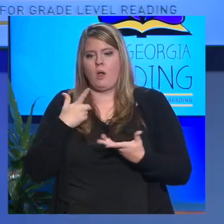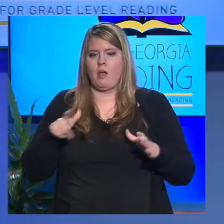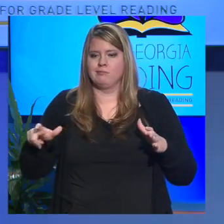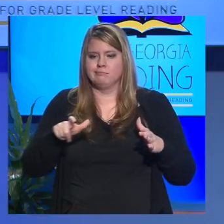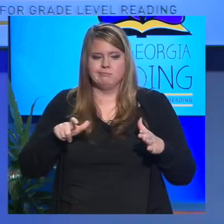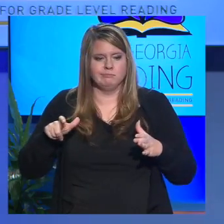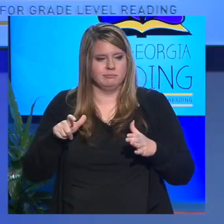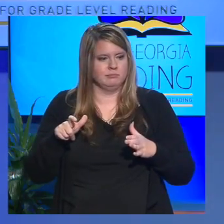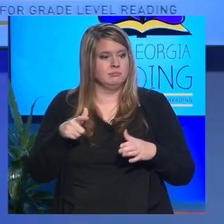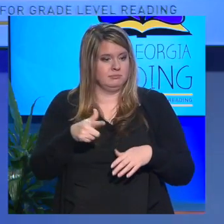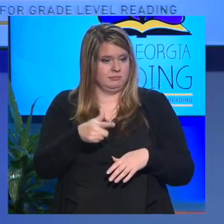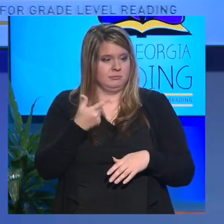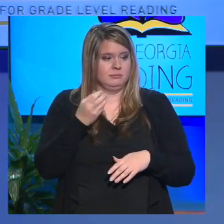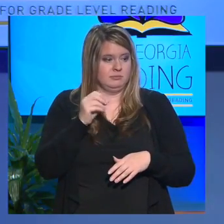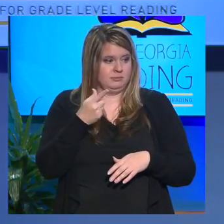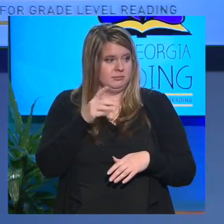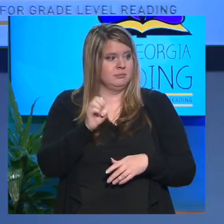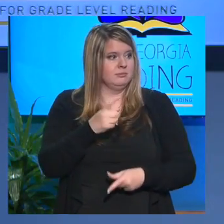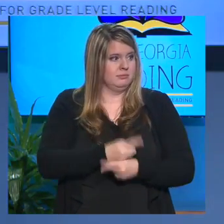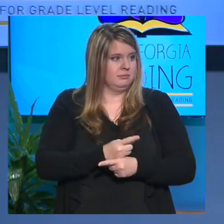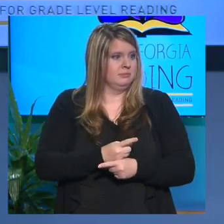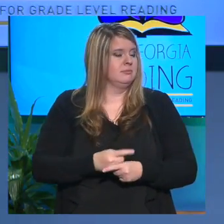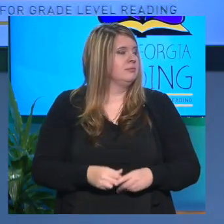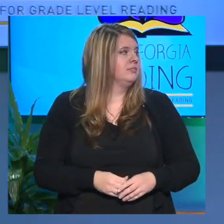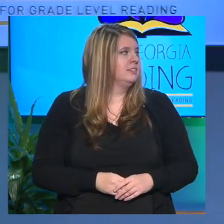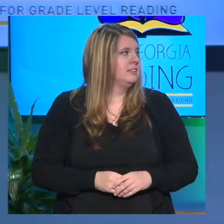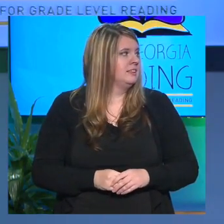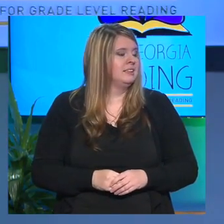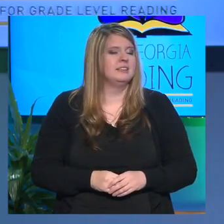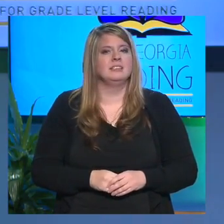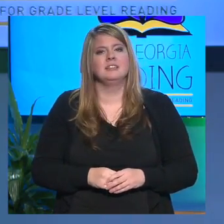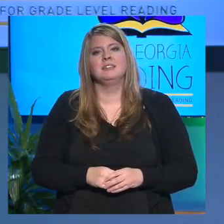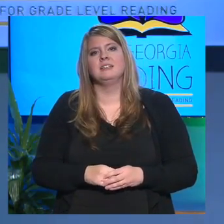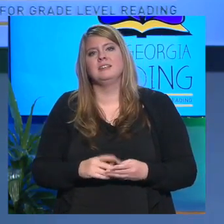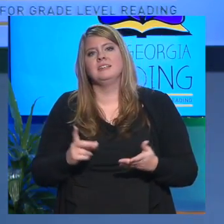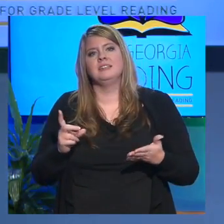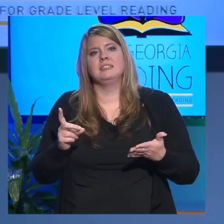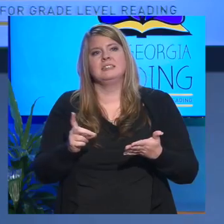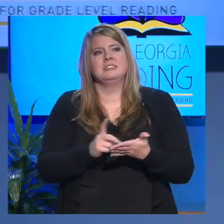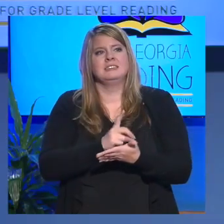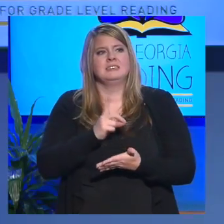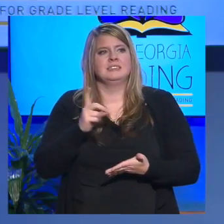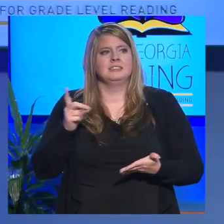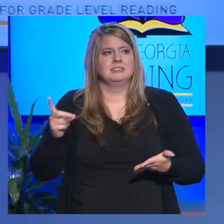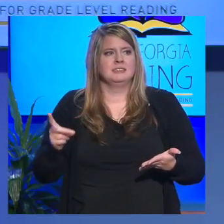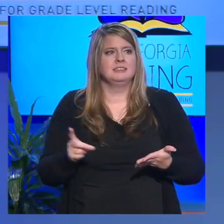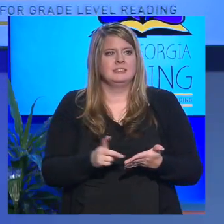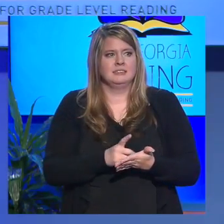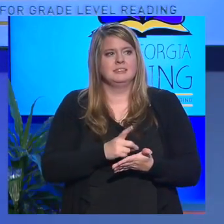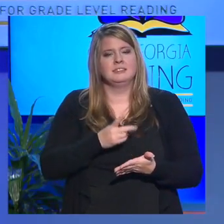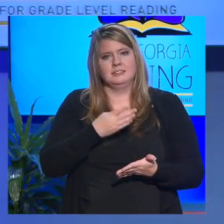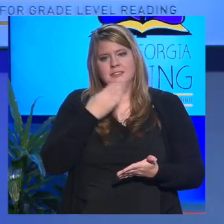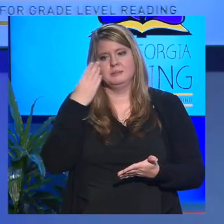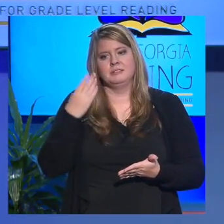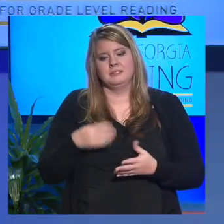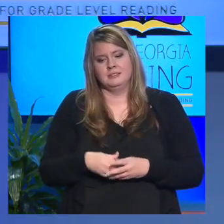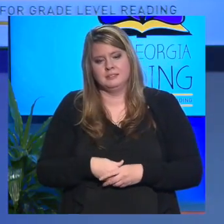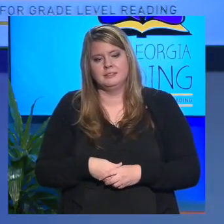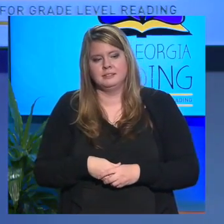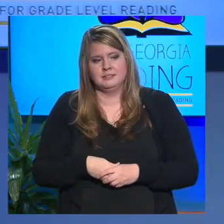Yeah. Yeah. The dictionaries smell. Forget it.